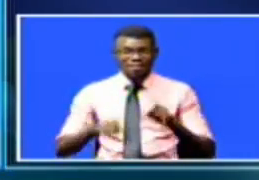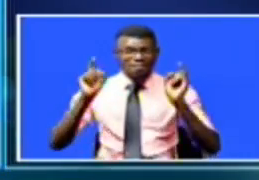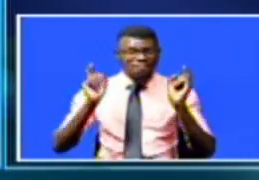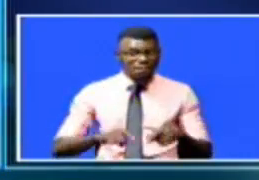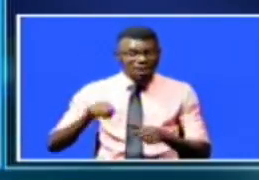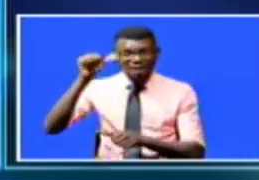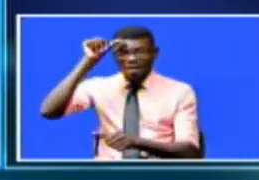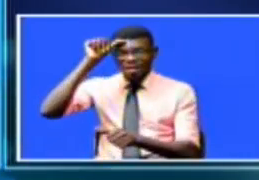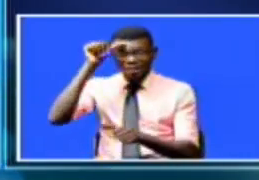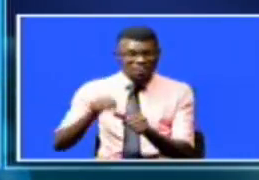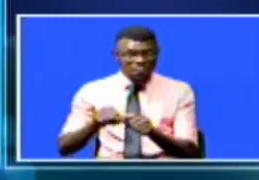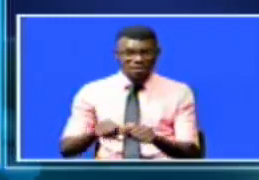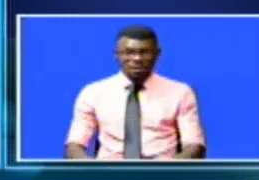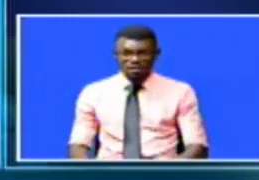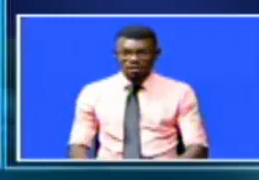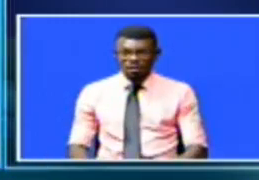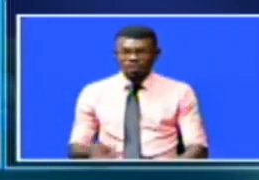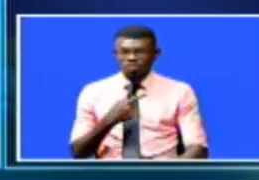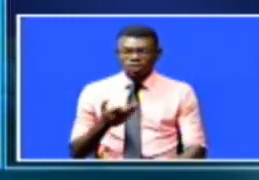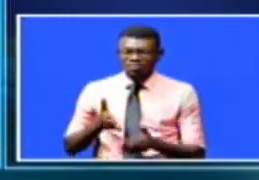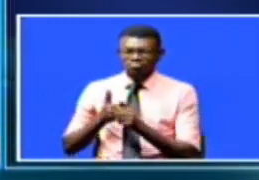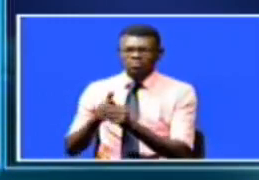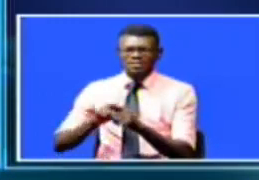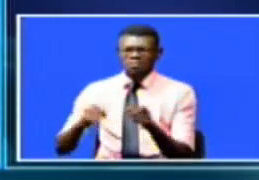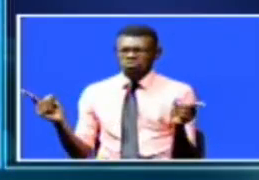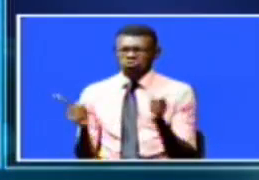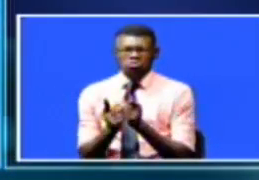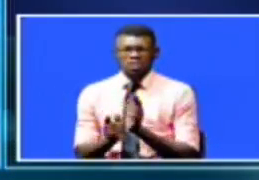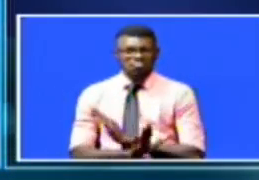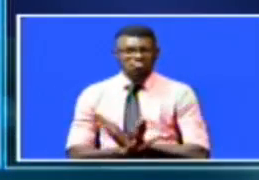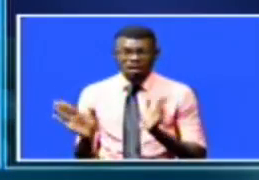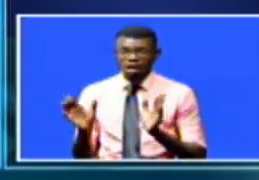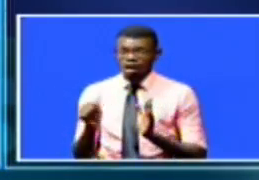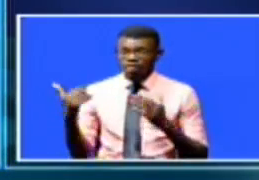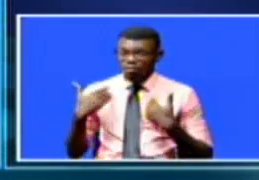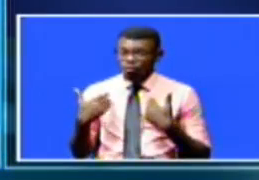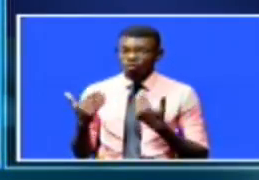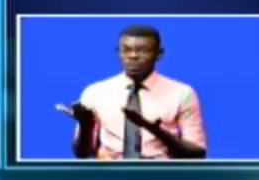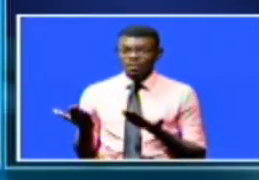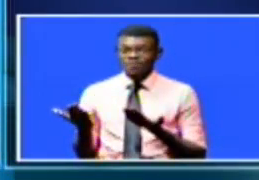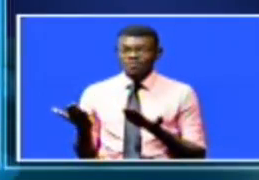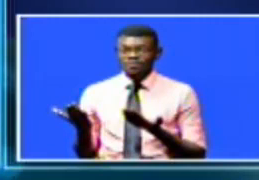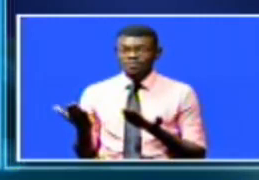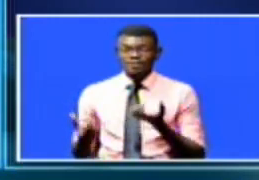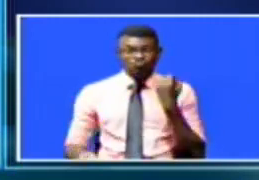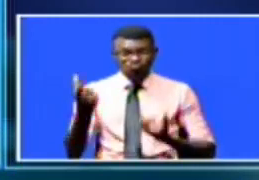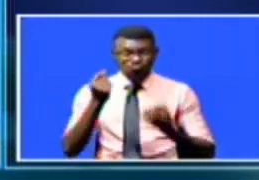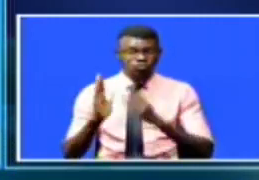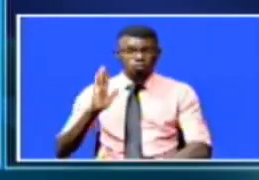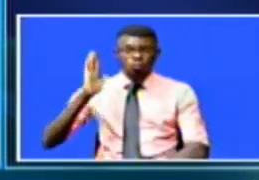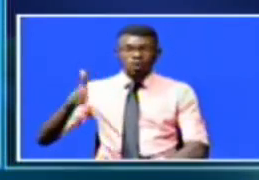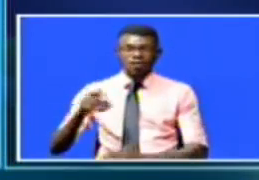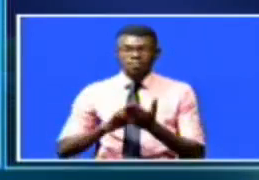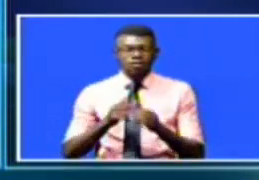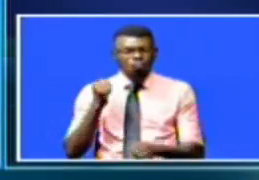remember that we are only in leadership for a very short time. You know, other people will come. You know, you do unto